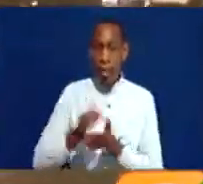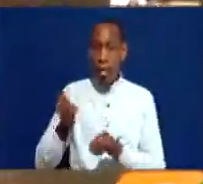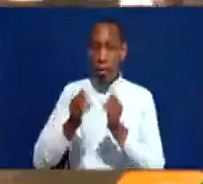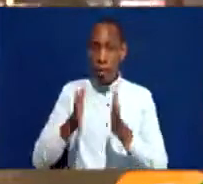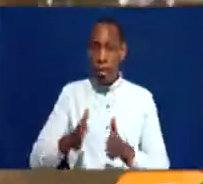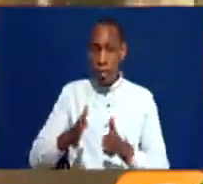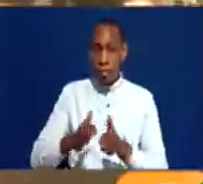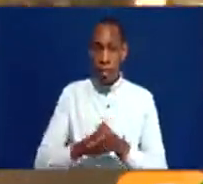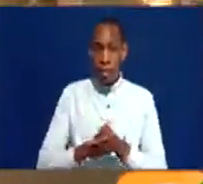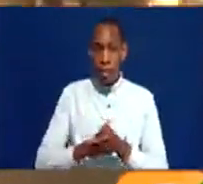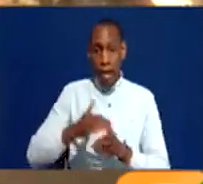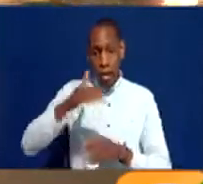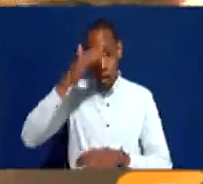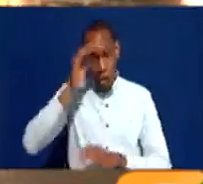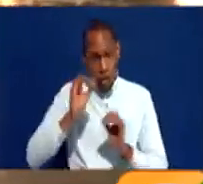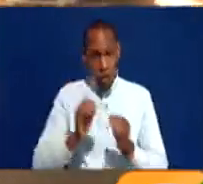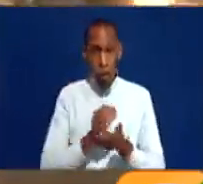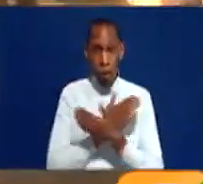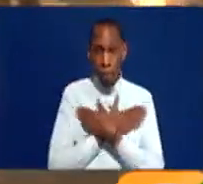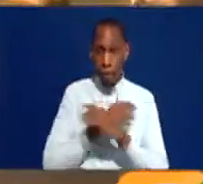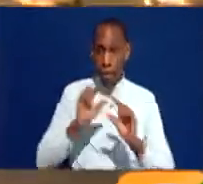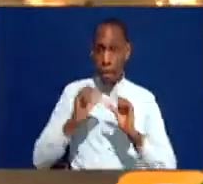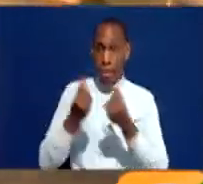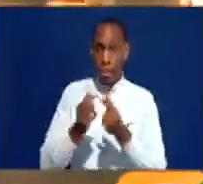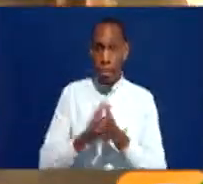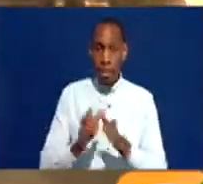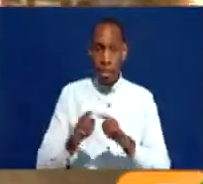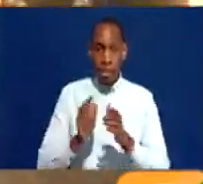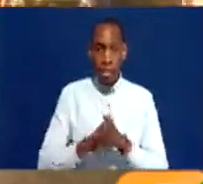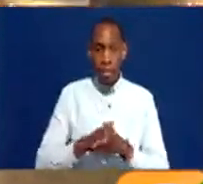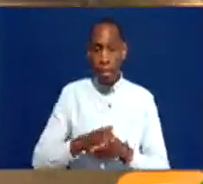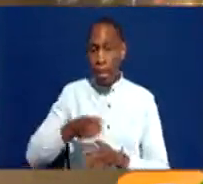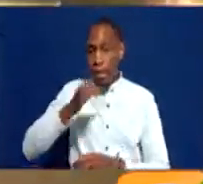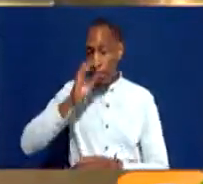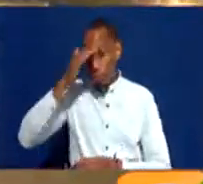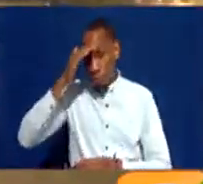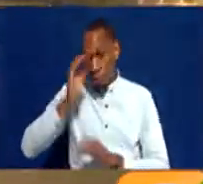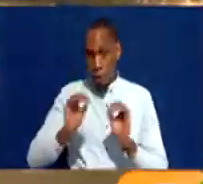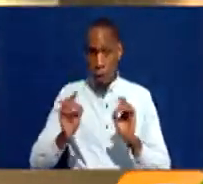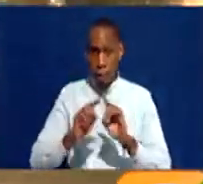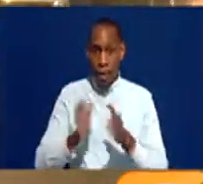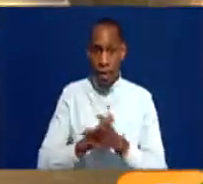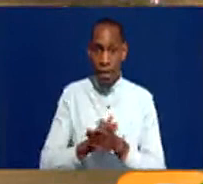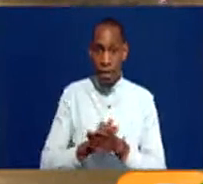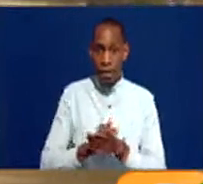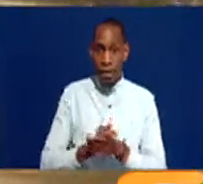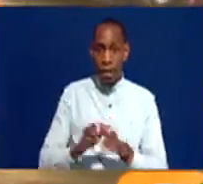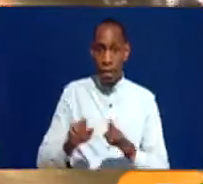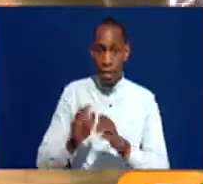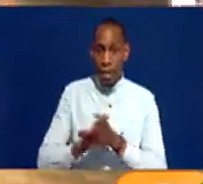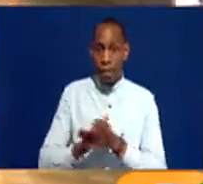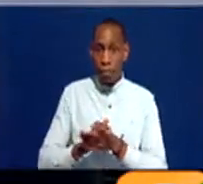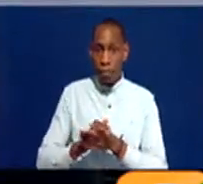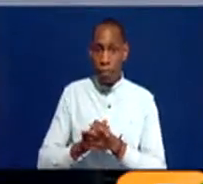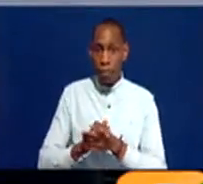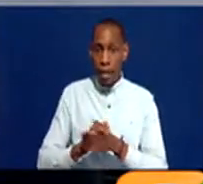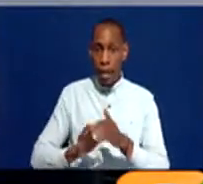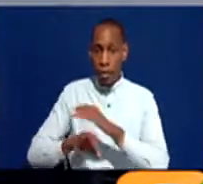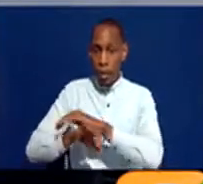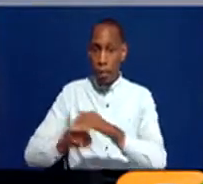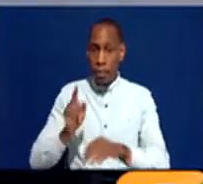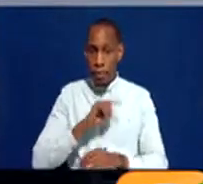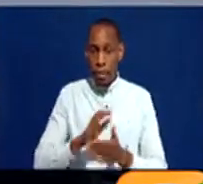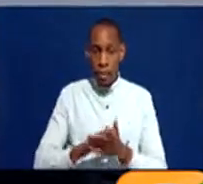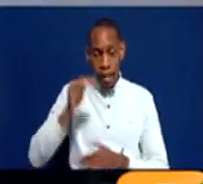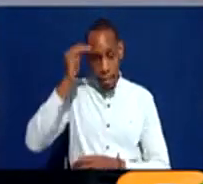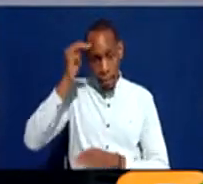driver amongst his friends, and so he kept off alcohol. But the gang still did the unthinkable. Kia loss of